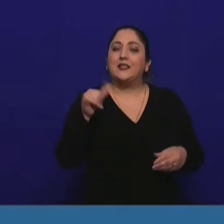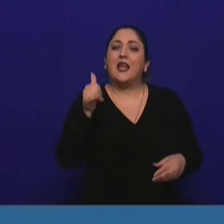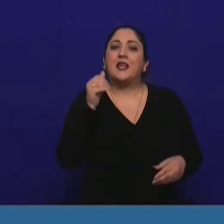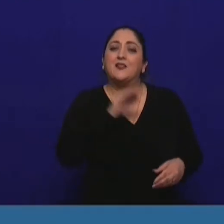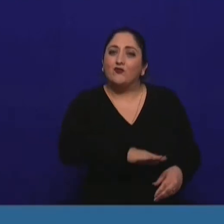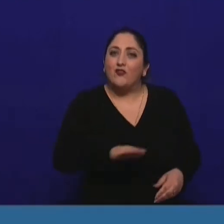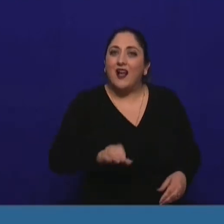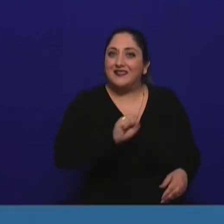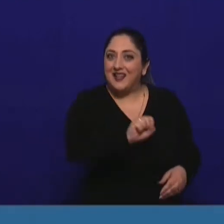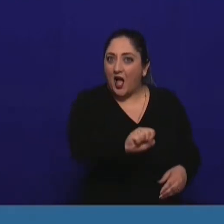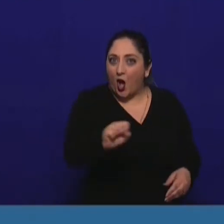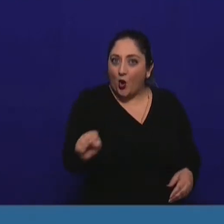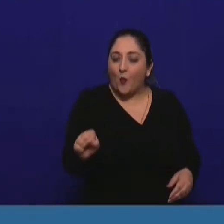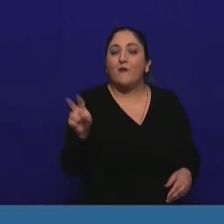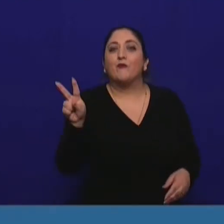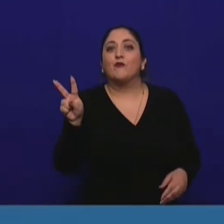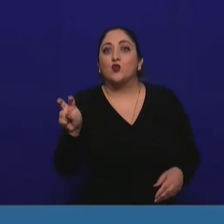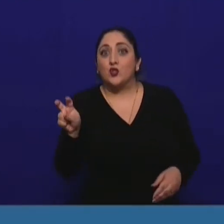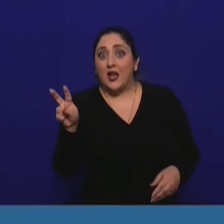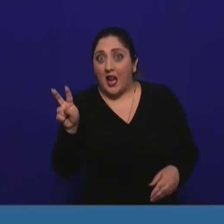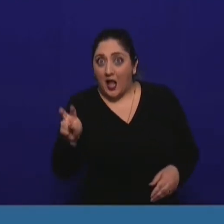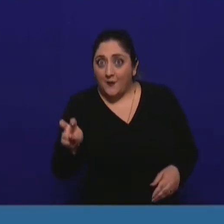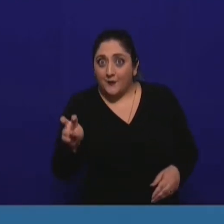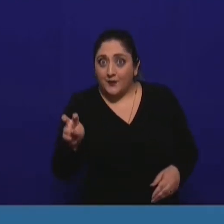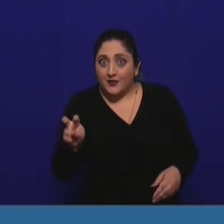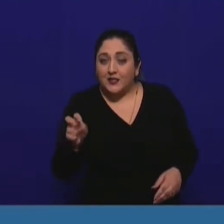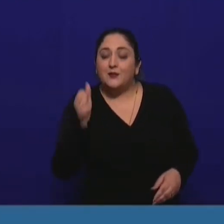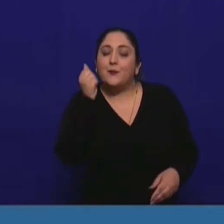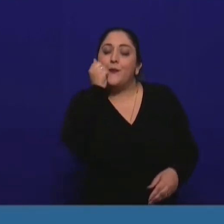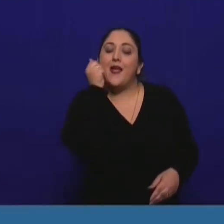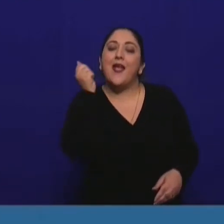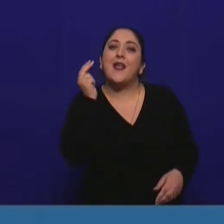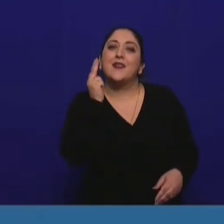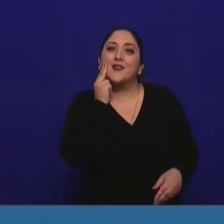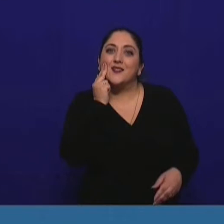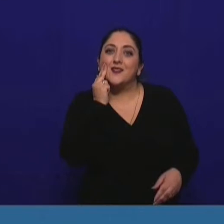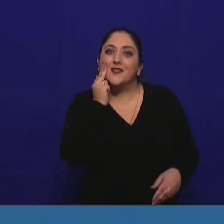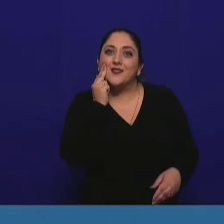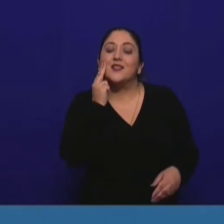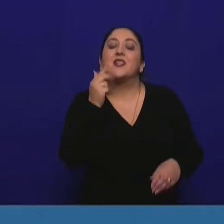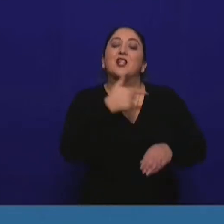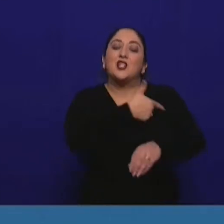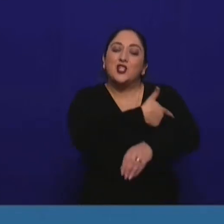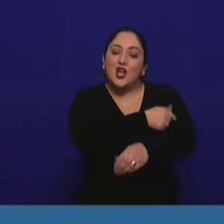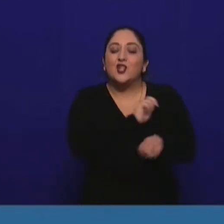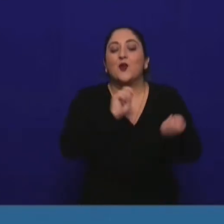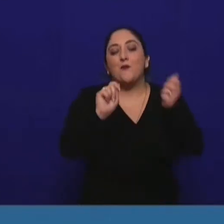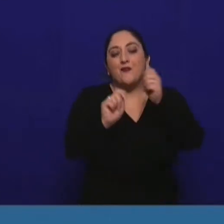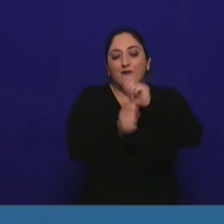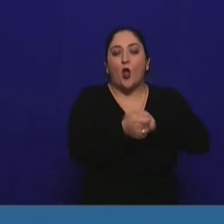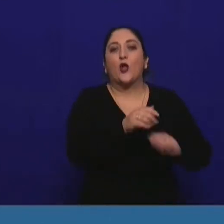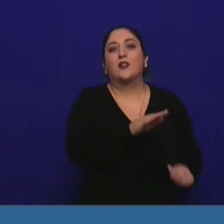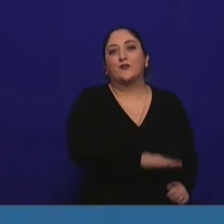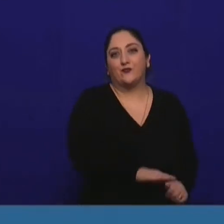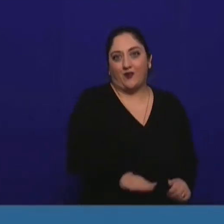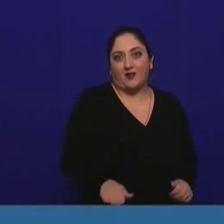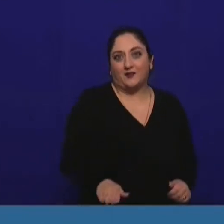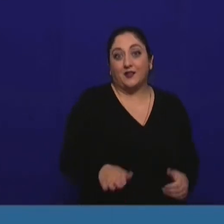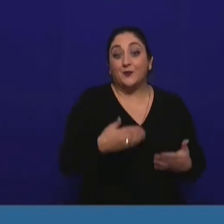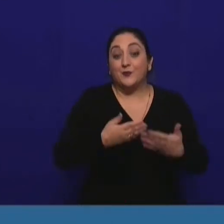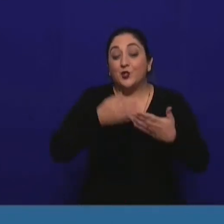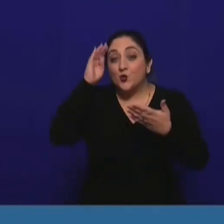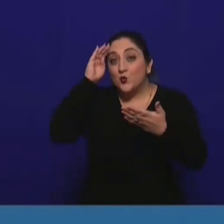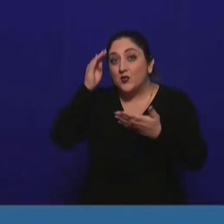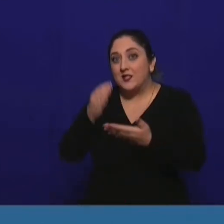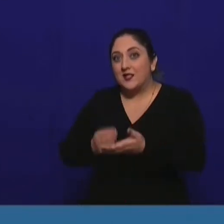jtbatu b'dan il-mart kroniku li għadni kemm semmejt biex inlaqmu lilkom biex kun tistgħu tipproteġu l-tfal tagħkom.